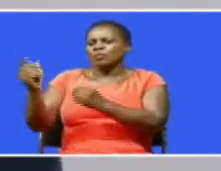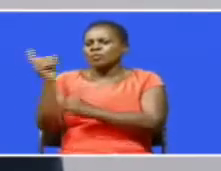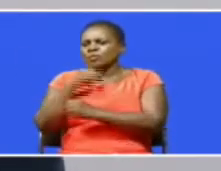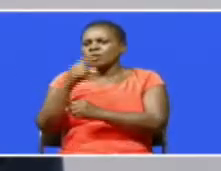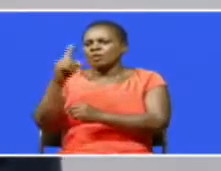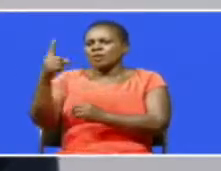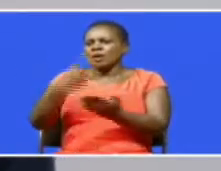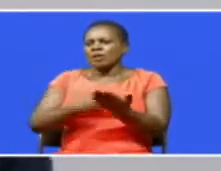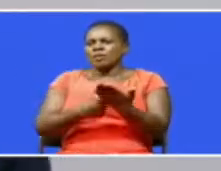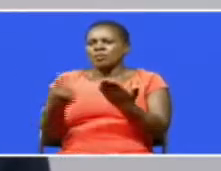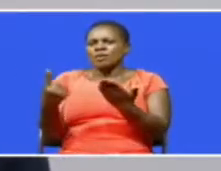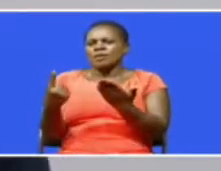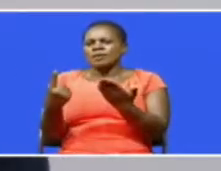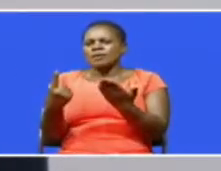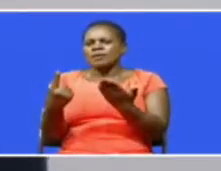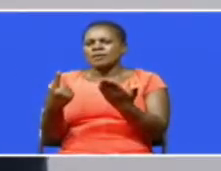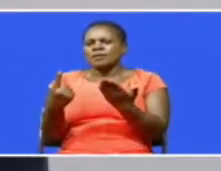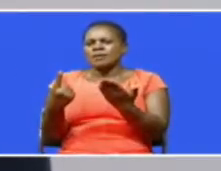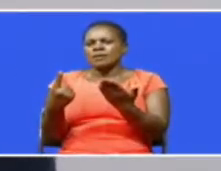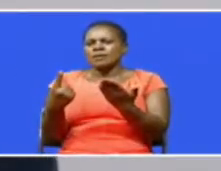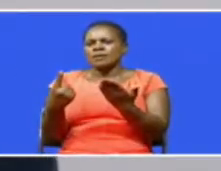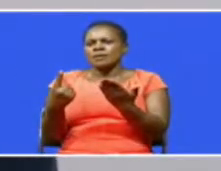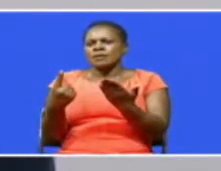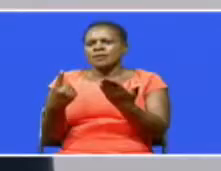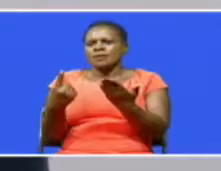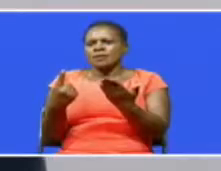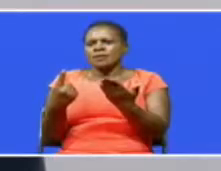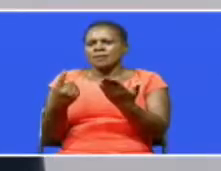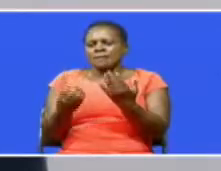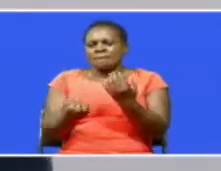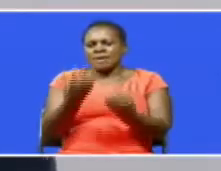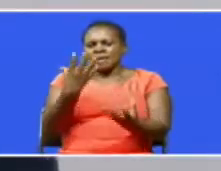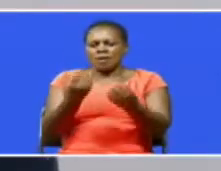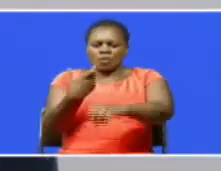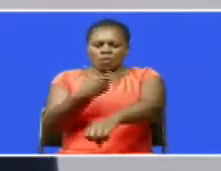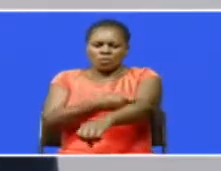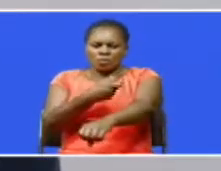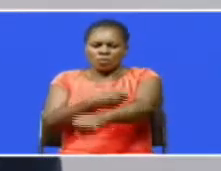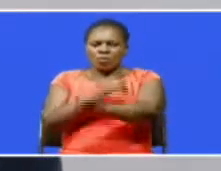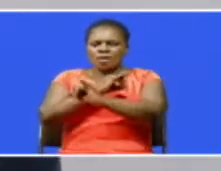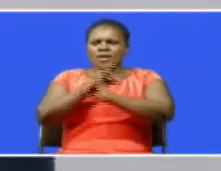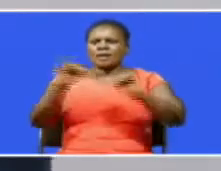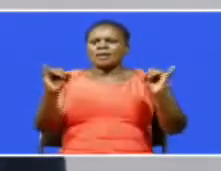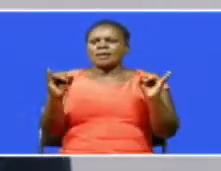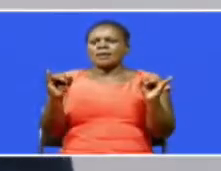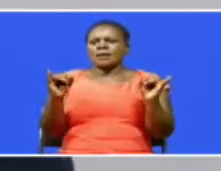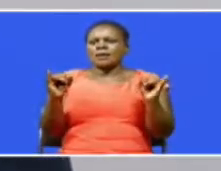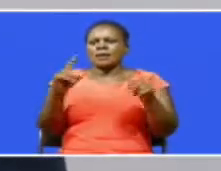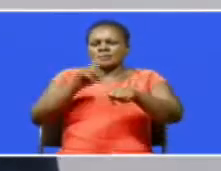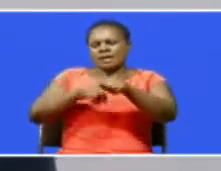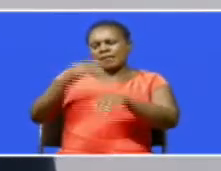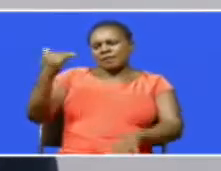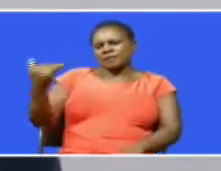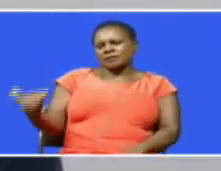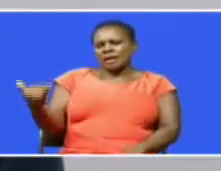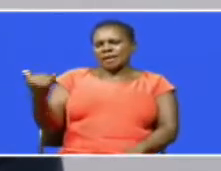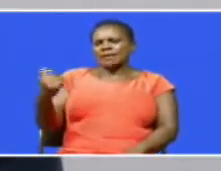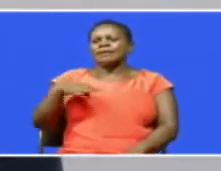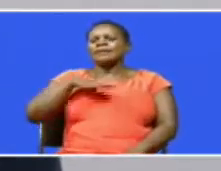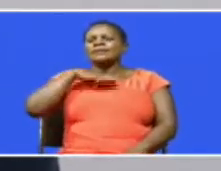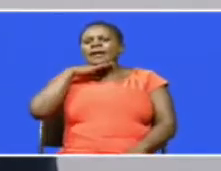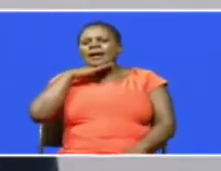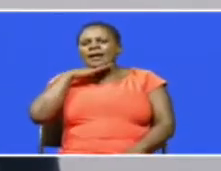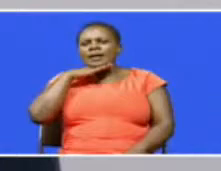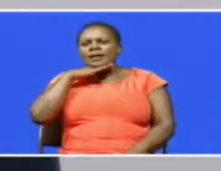You know, the miracle of vaccines is very clear, and you know, it's when a child dies, that's a